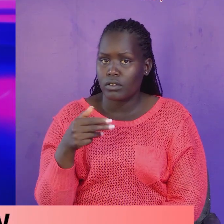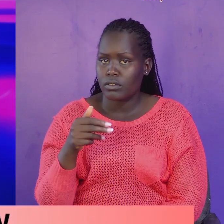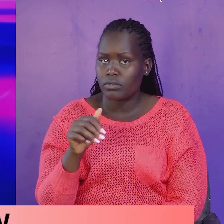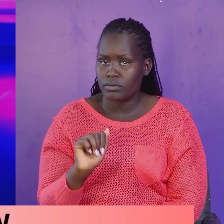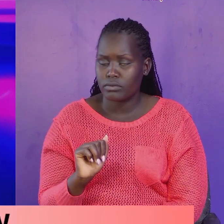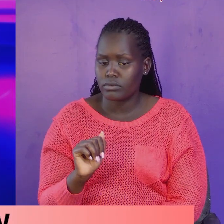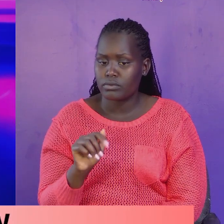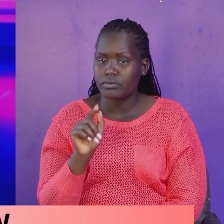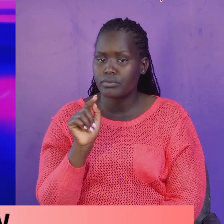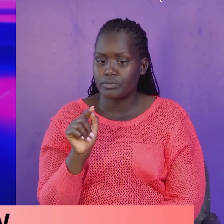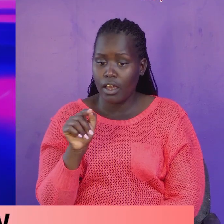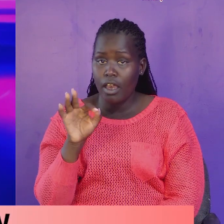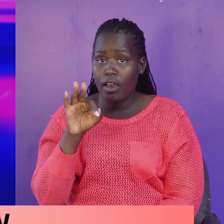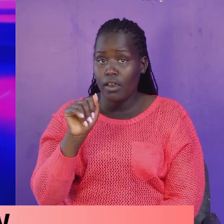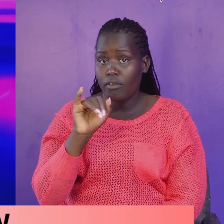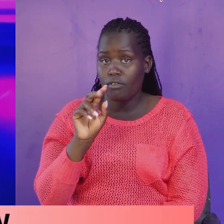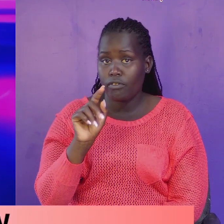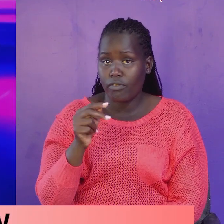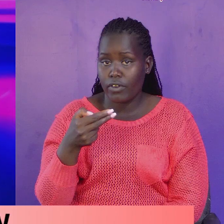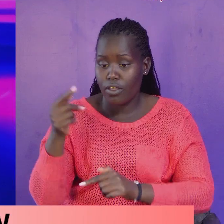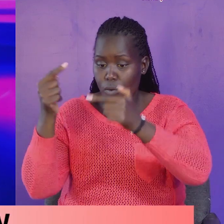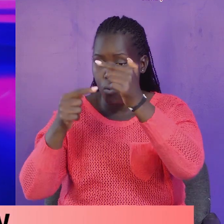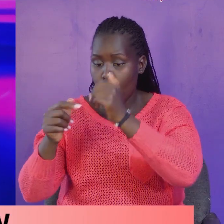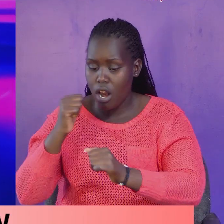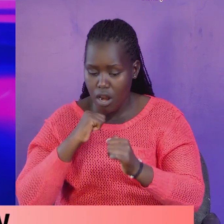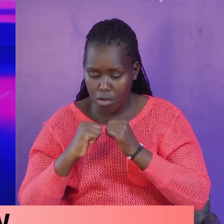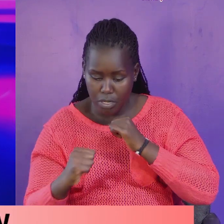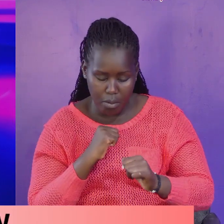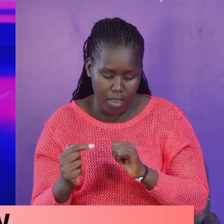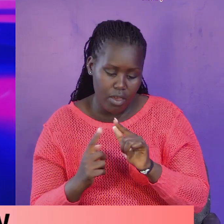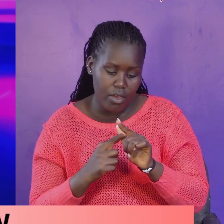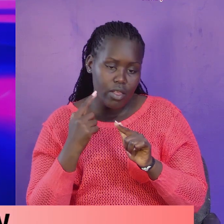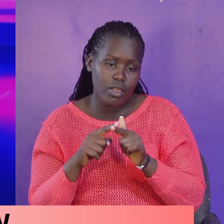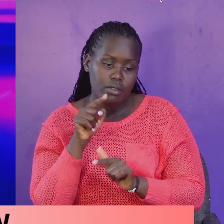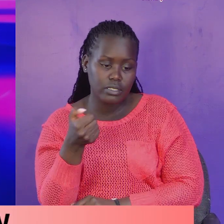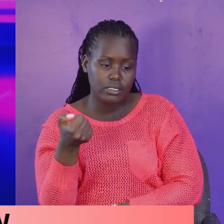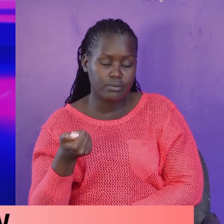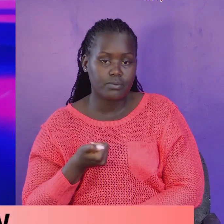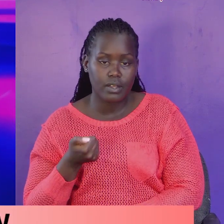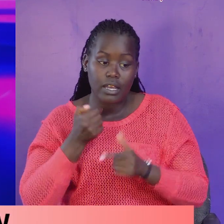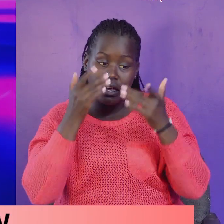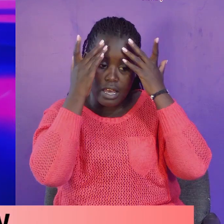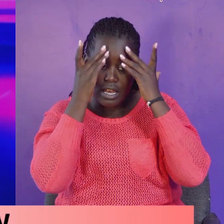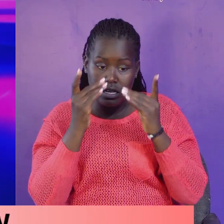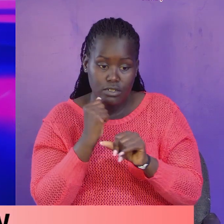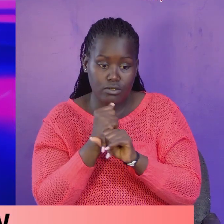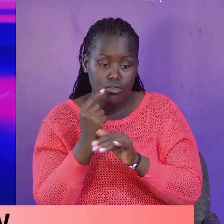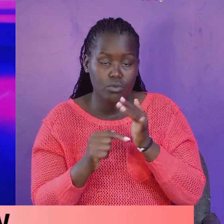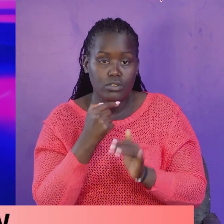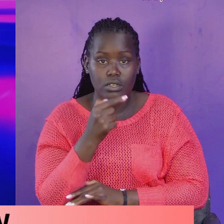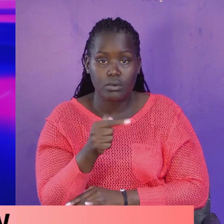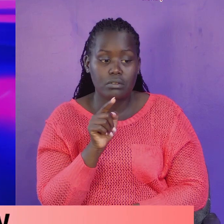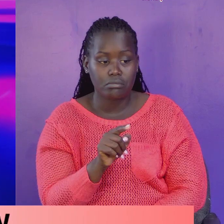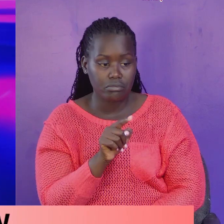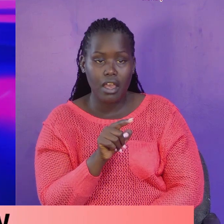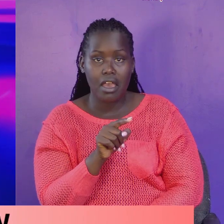Kipyegon won a race. And then this lady just decided to say